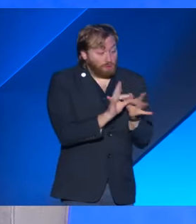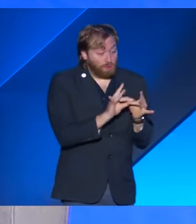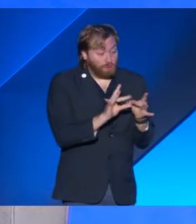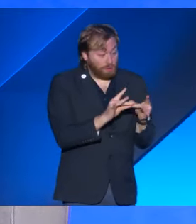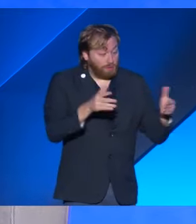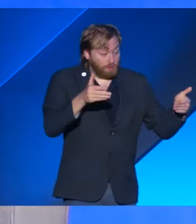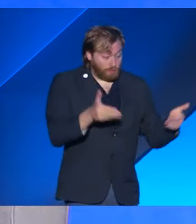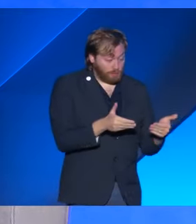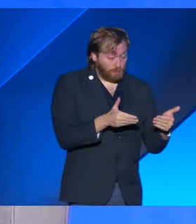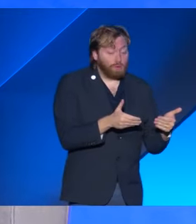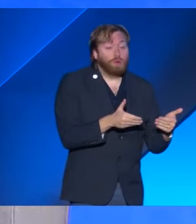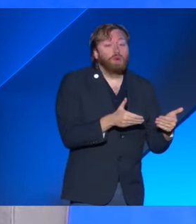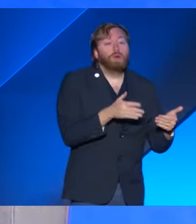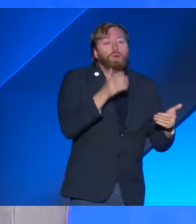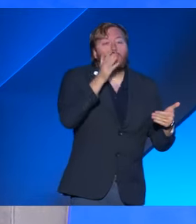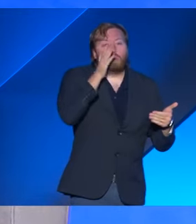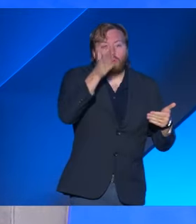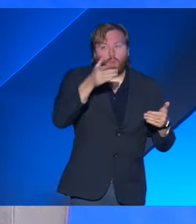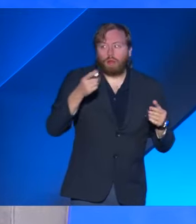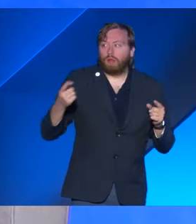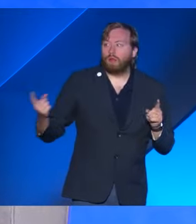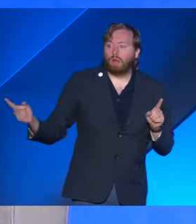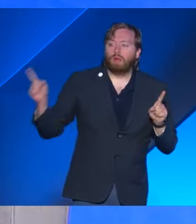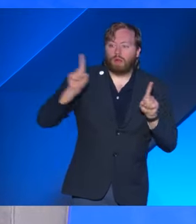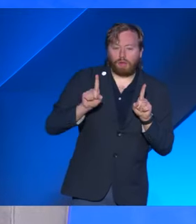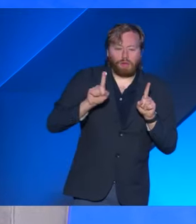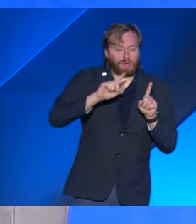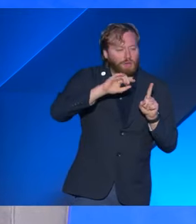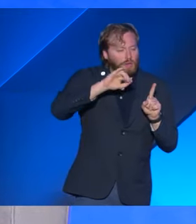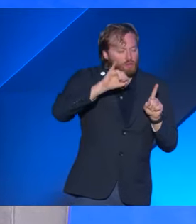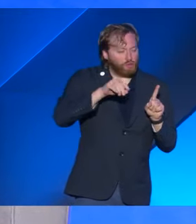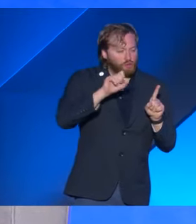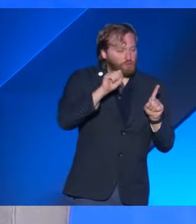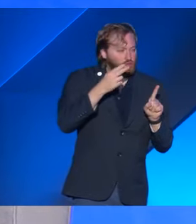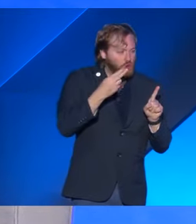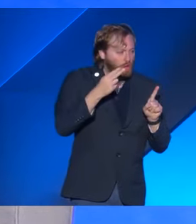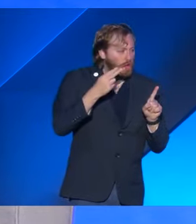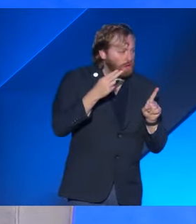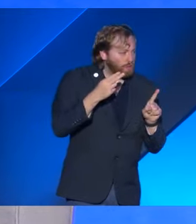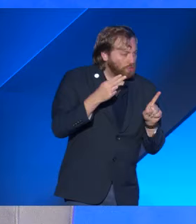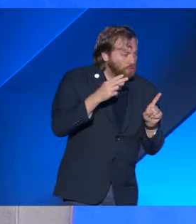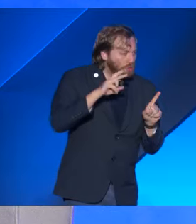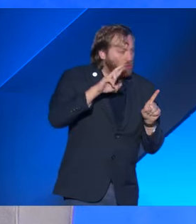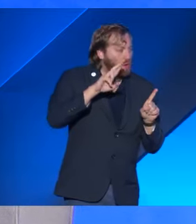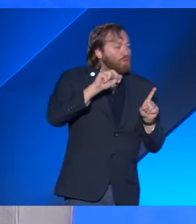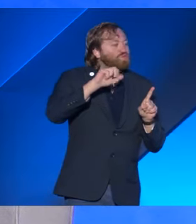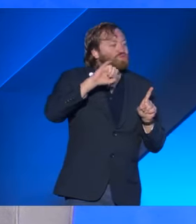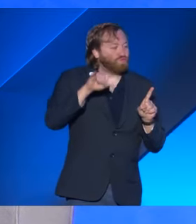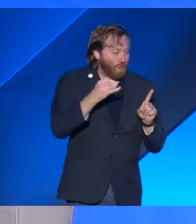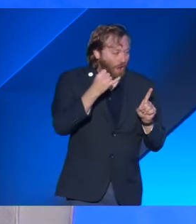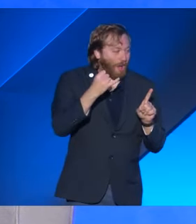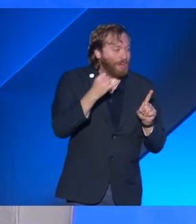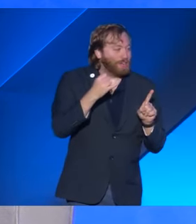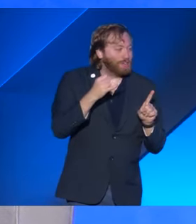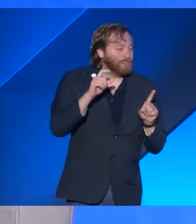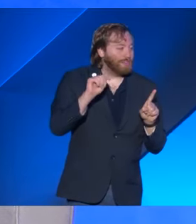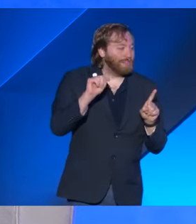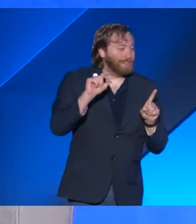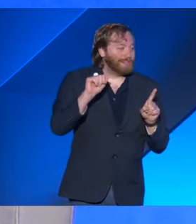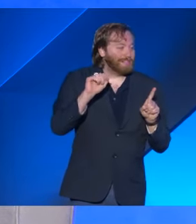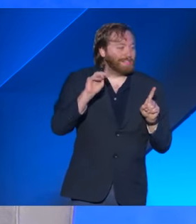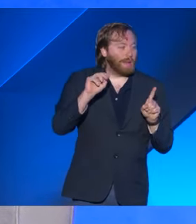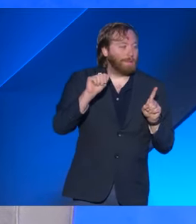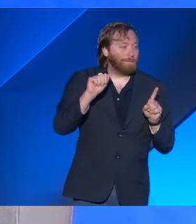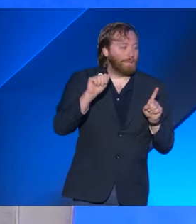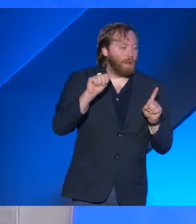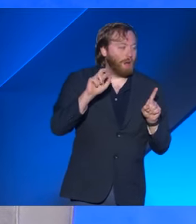she'll be joined by Rajkumari Neogy, CEO at ibelong, to discuss why DEI isn't just a nice to have, but is